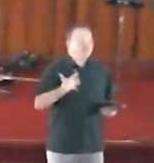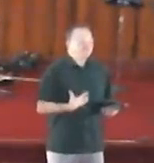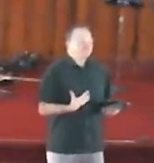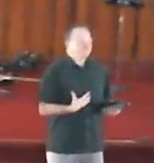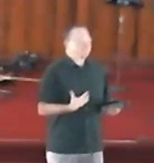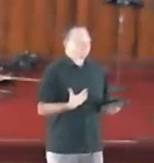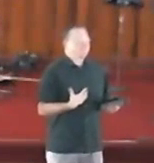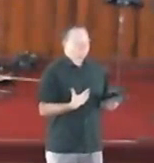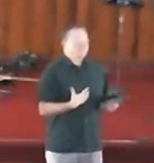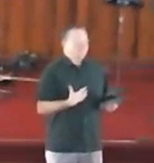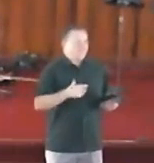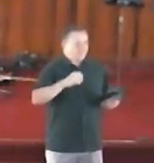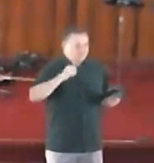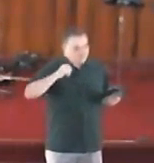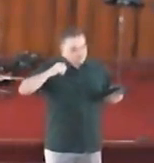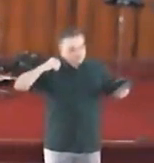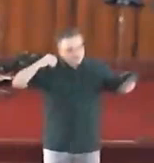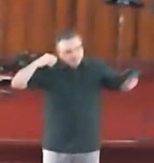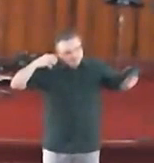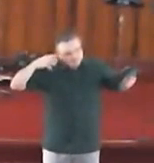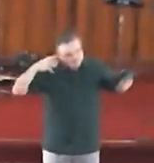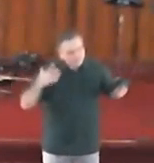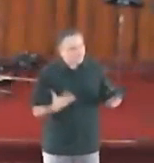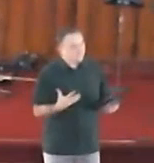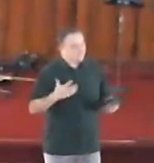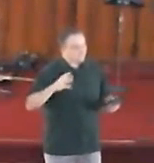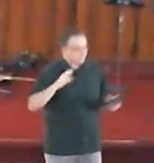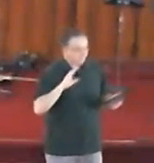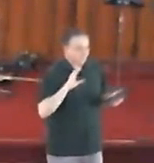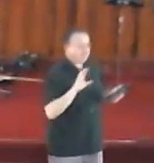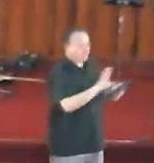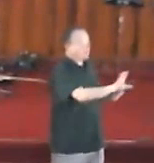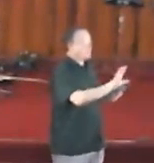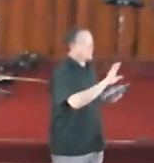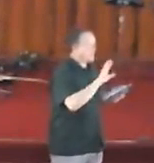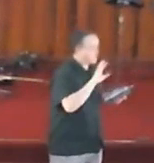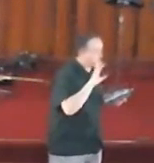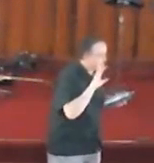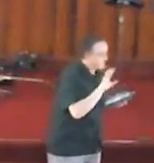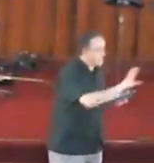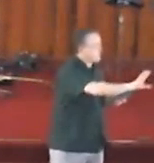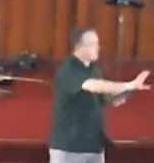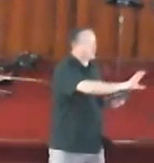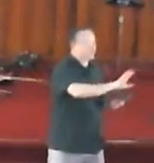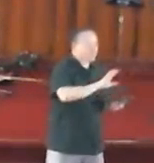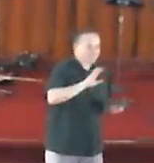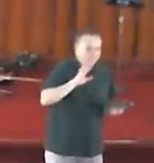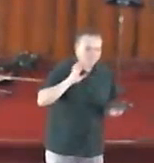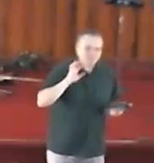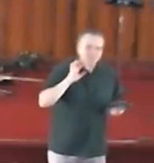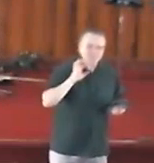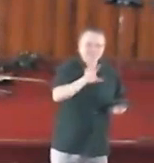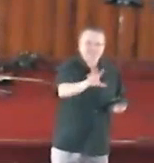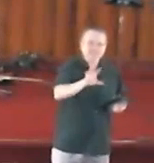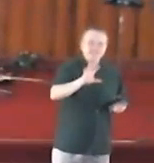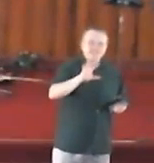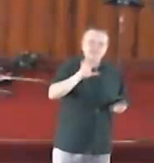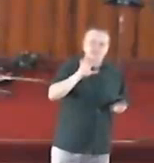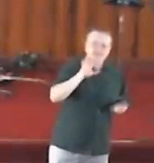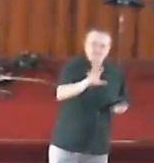transformación interna, y también cuando hay poder que se demuestra y Dios sana personas y Dios